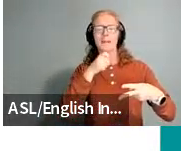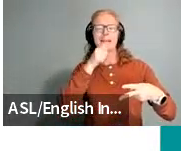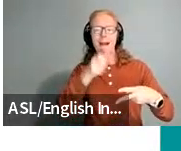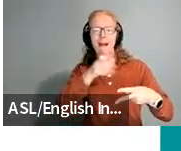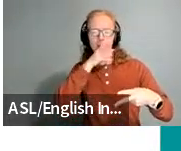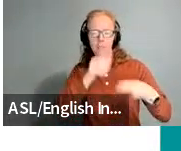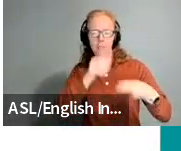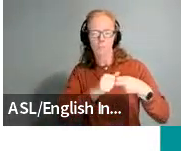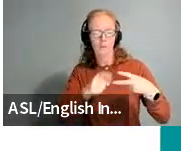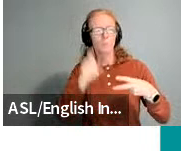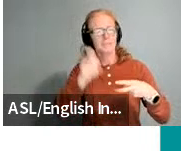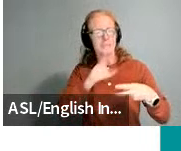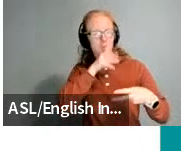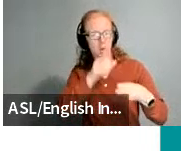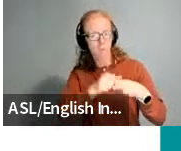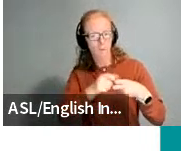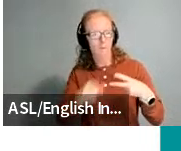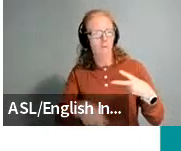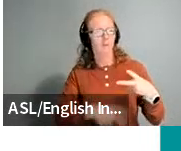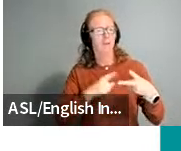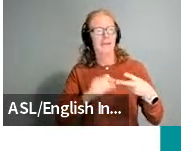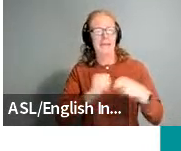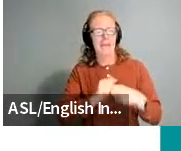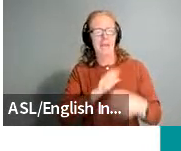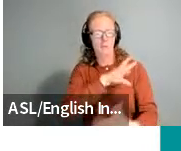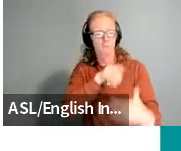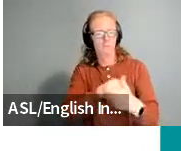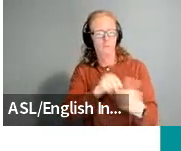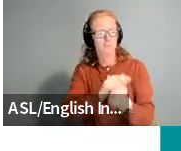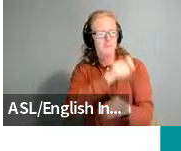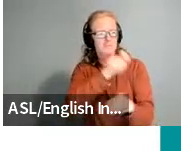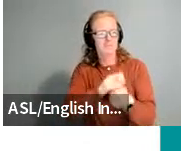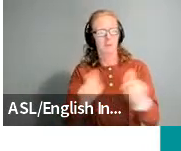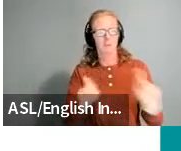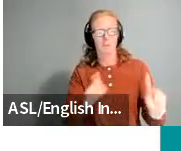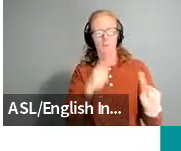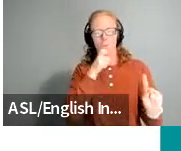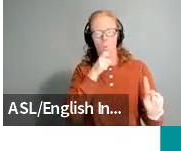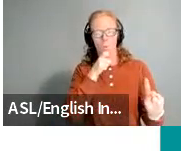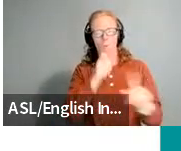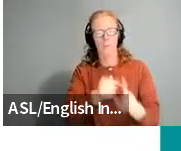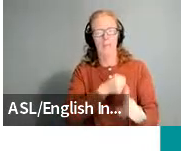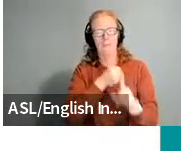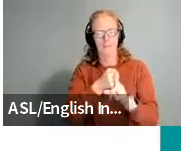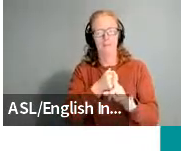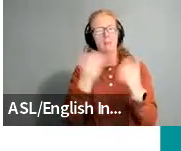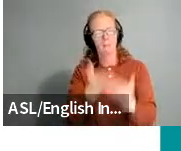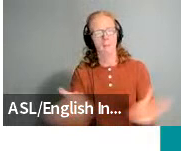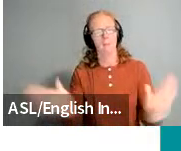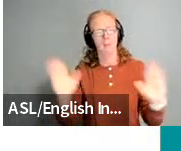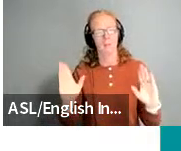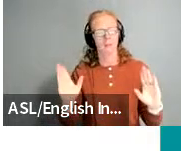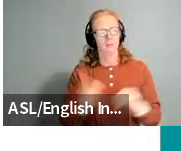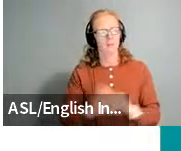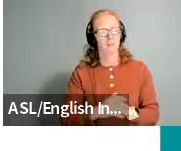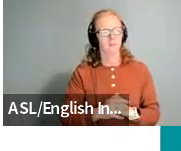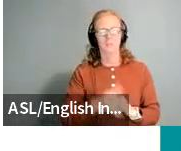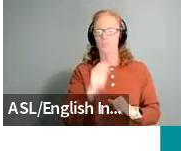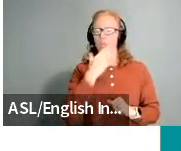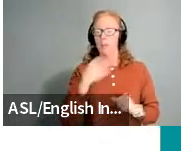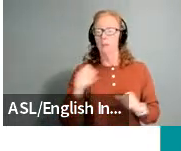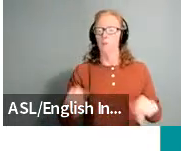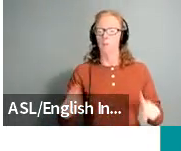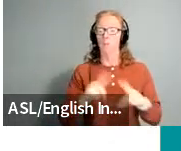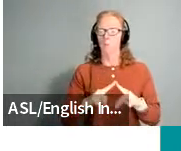we should be engaging, and how would you recommend we engage with specific stakeholders and the public at large, as well as this is an opportunity